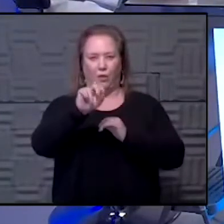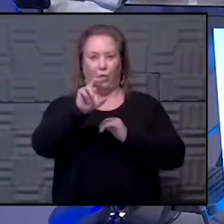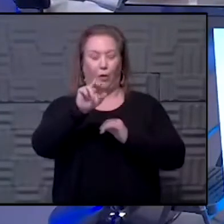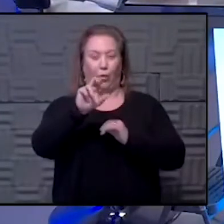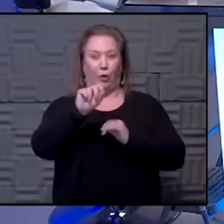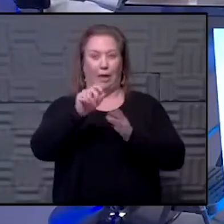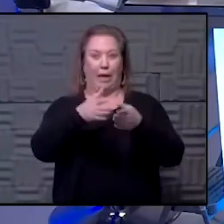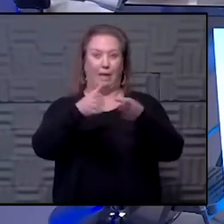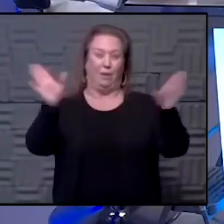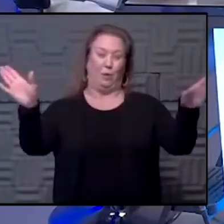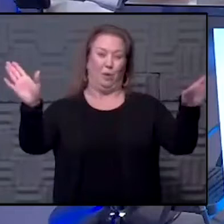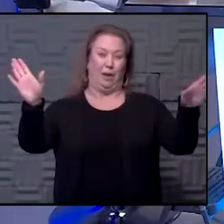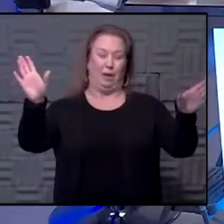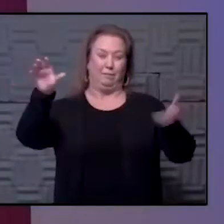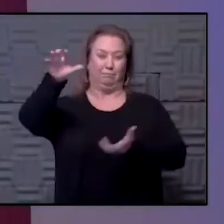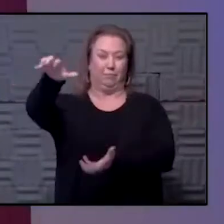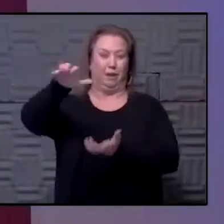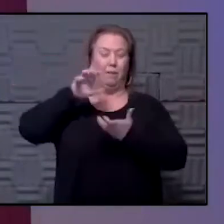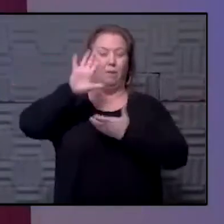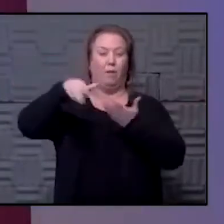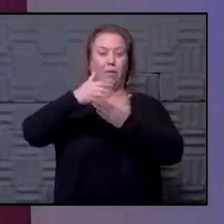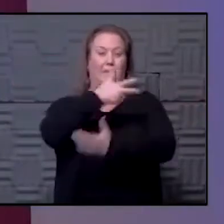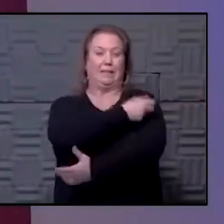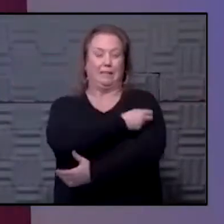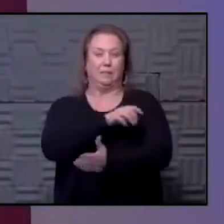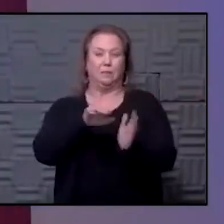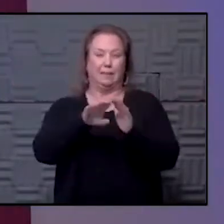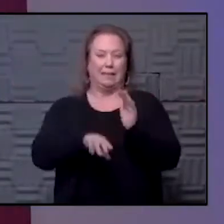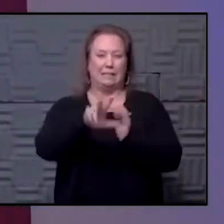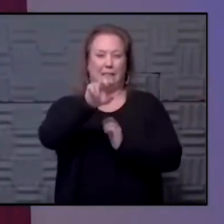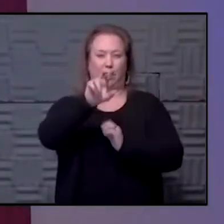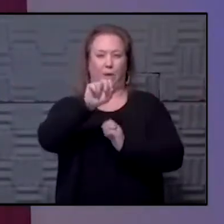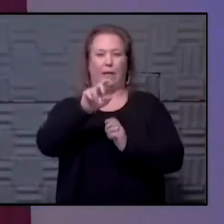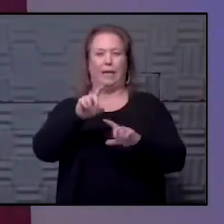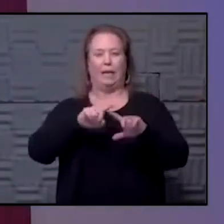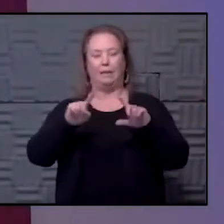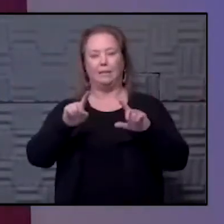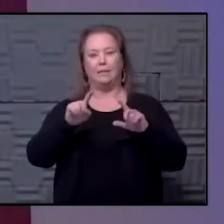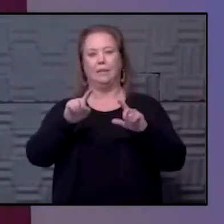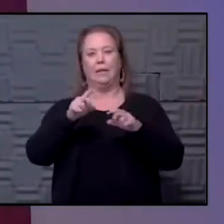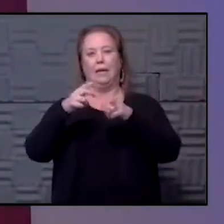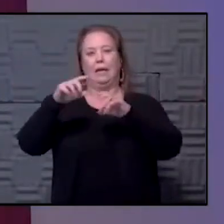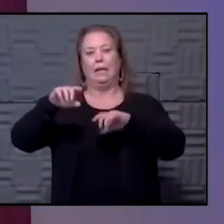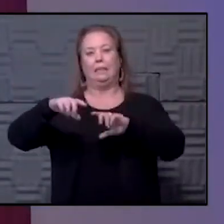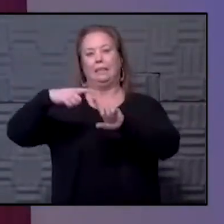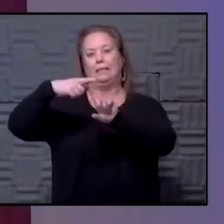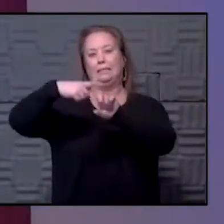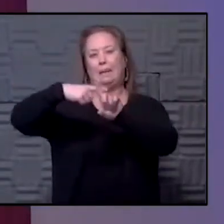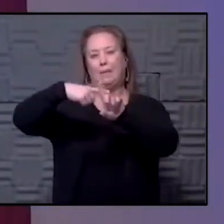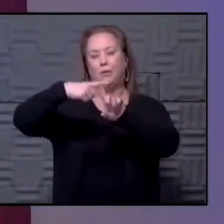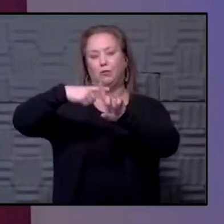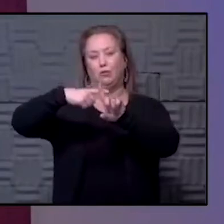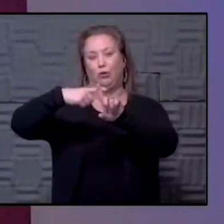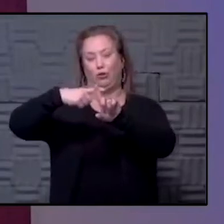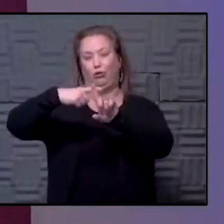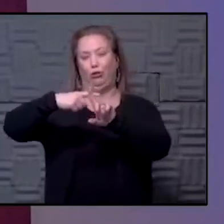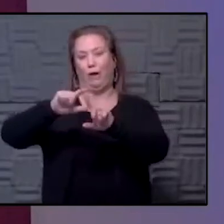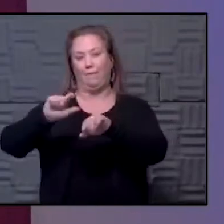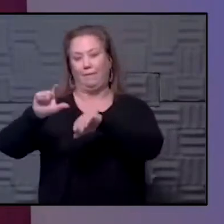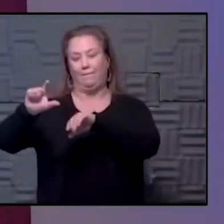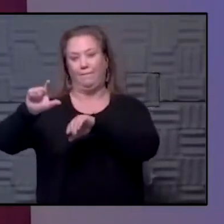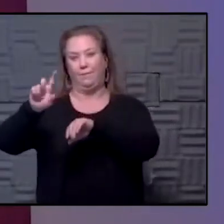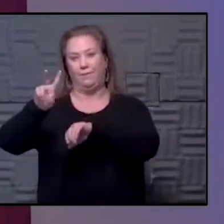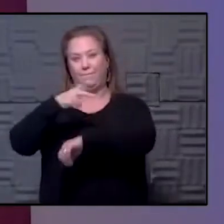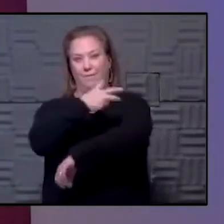doses out of the grand scheme of allocations. And a lot of that has to do with the logistics of the temperature management once they are made up. And